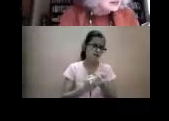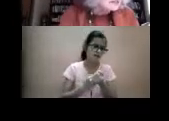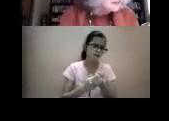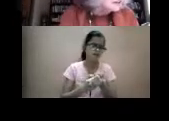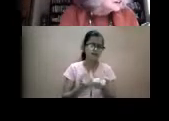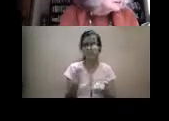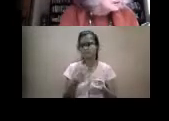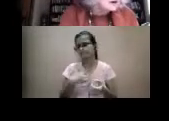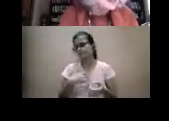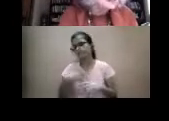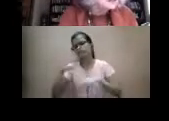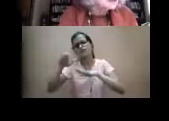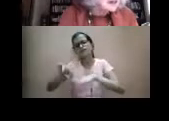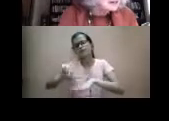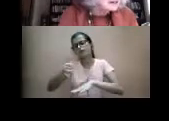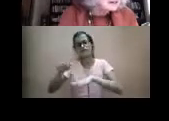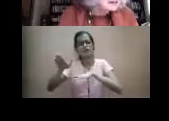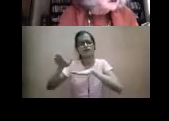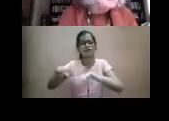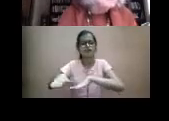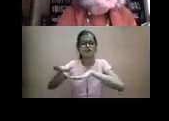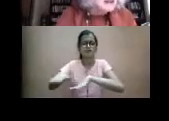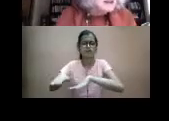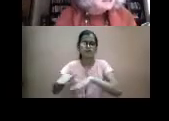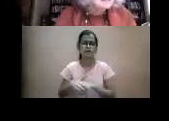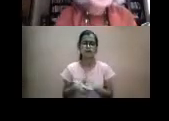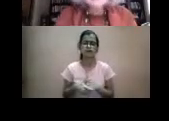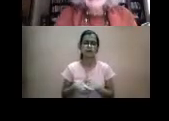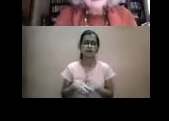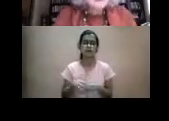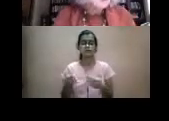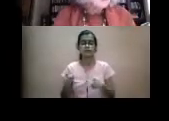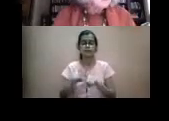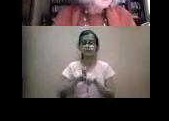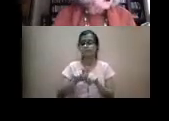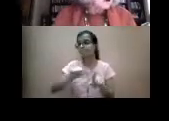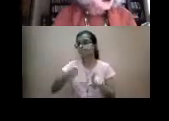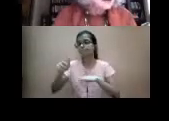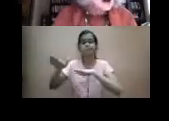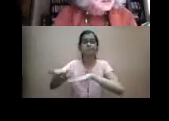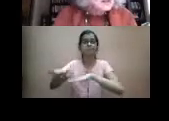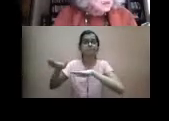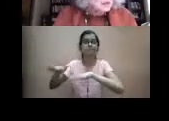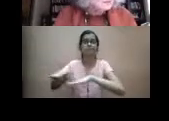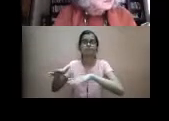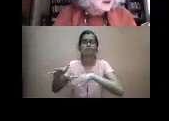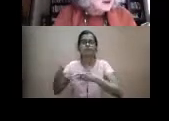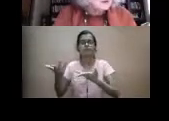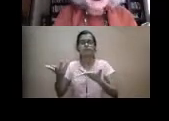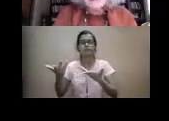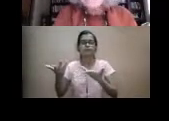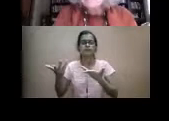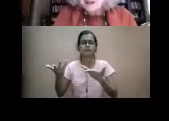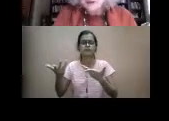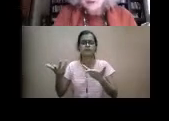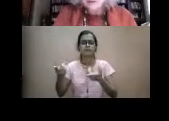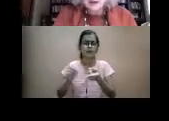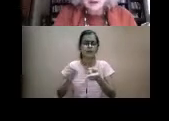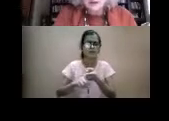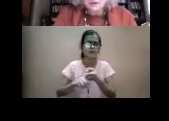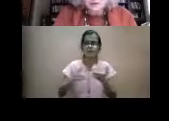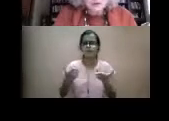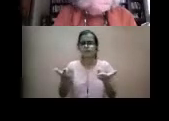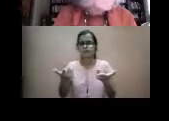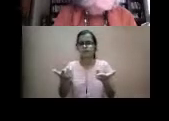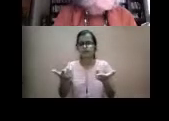dependence of the cared for on the dependent remains even when other forms of power favor the